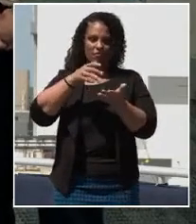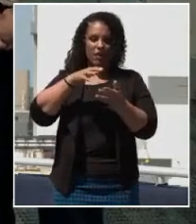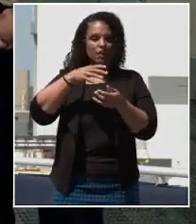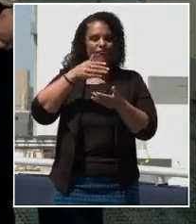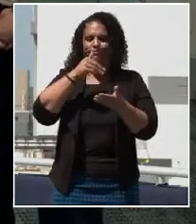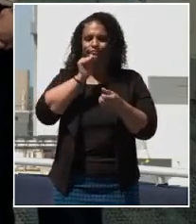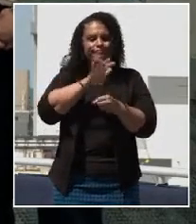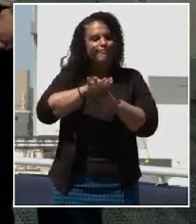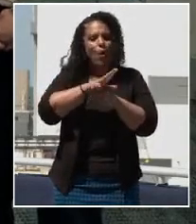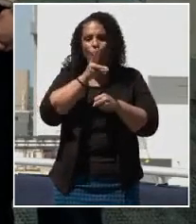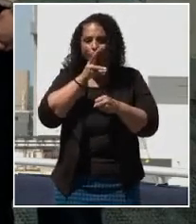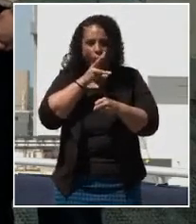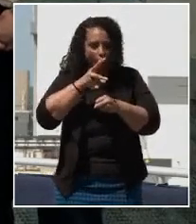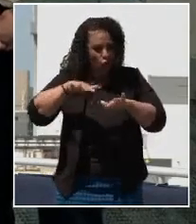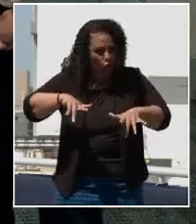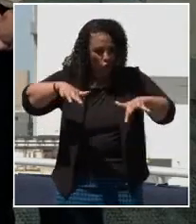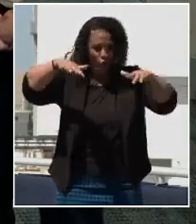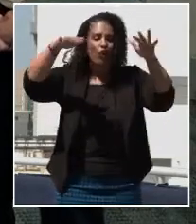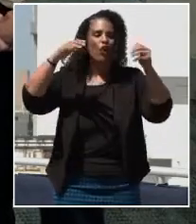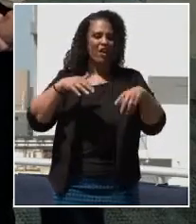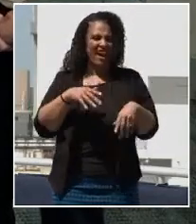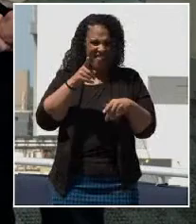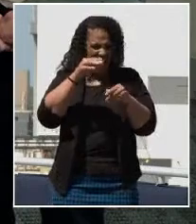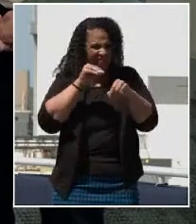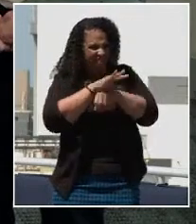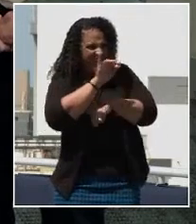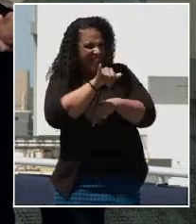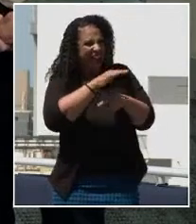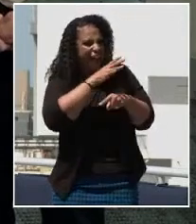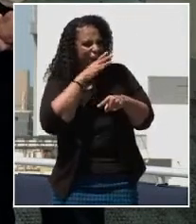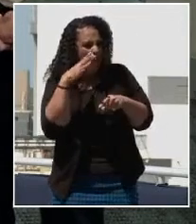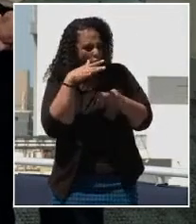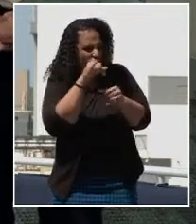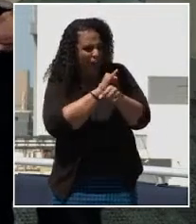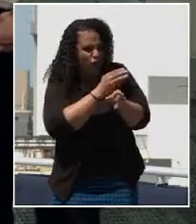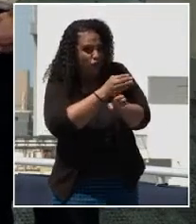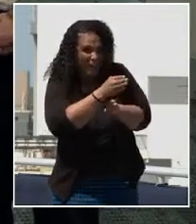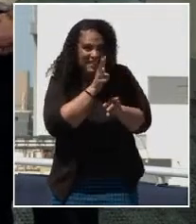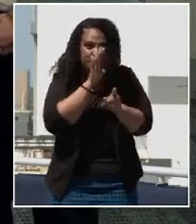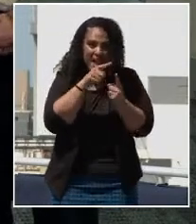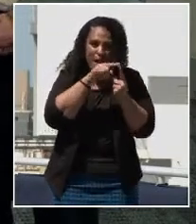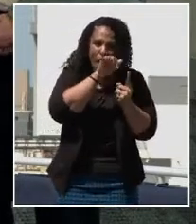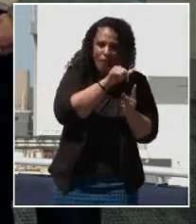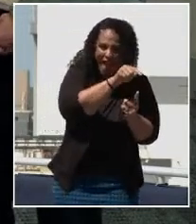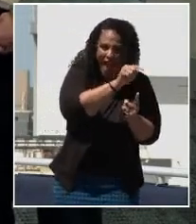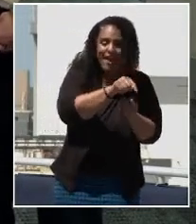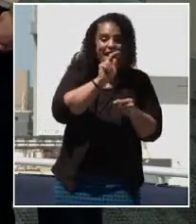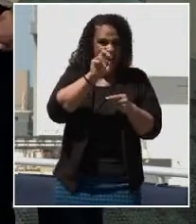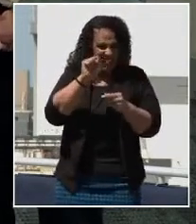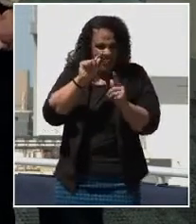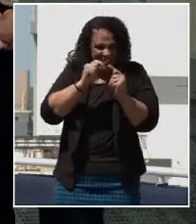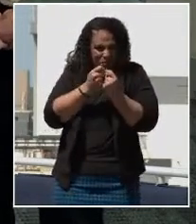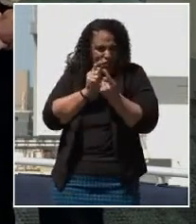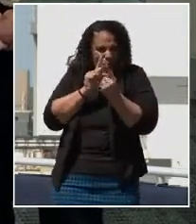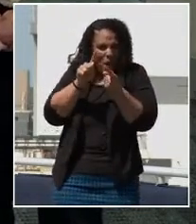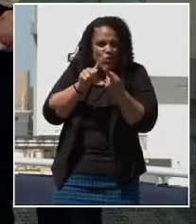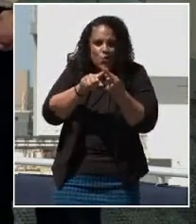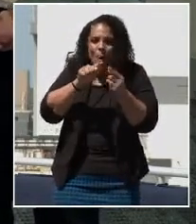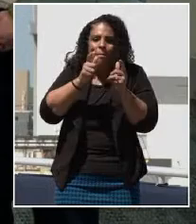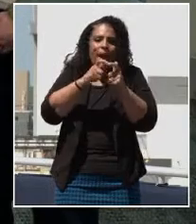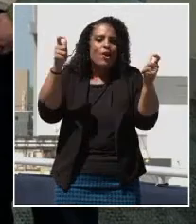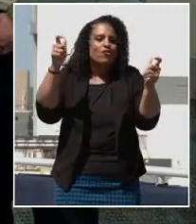supports the entire us agriculture industry and speaking of Agriculture our NASA team just went to the major